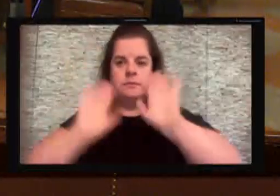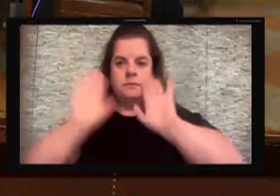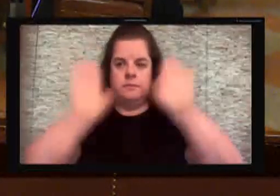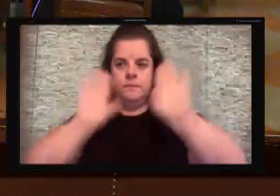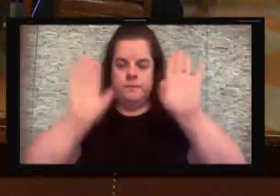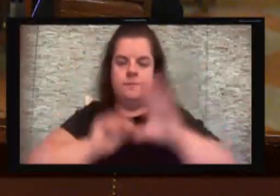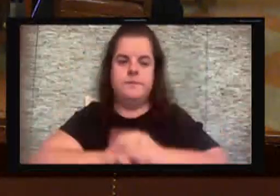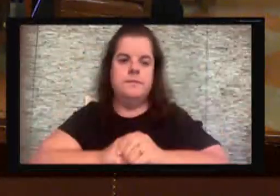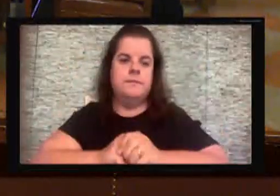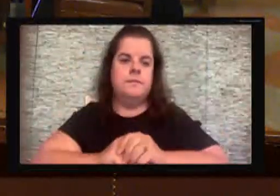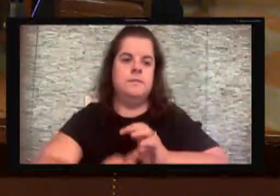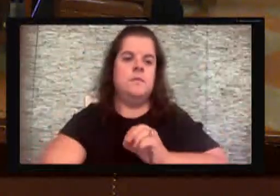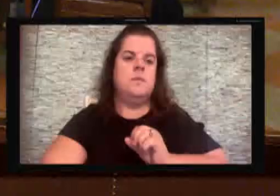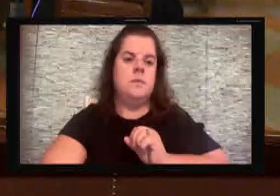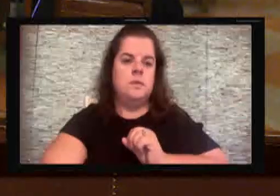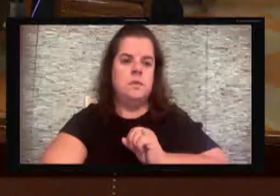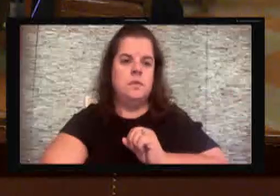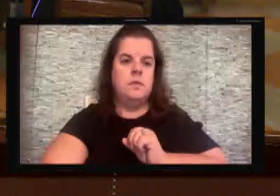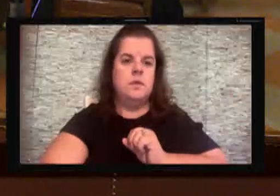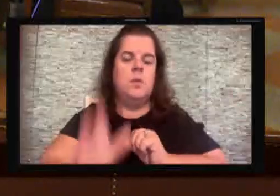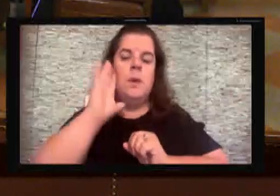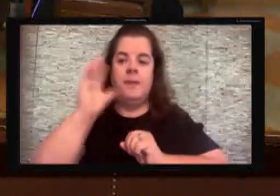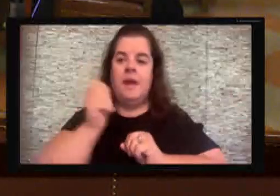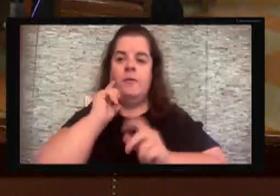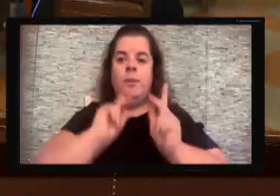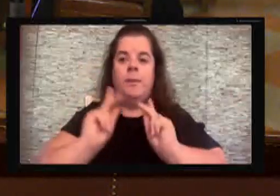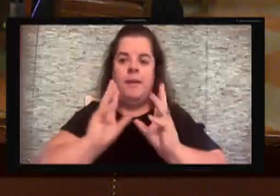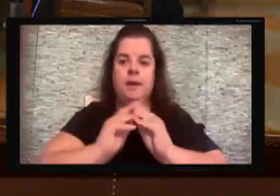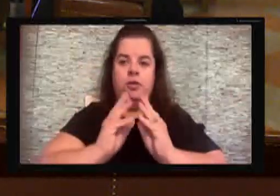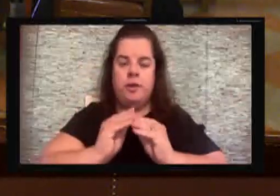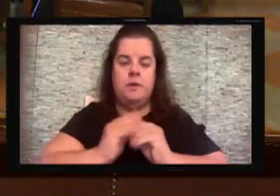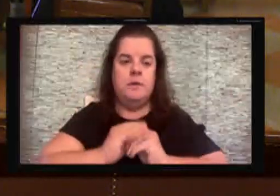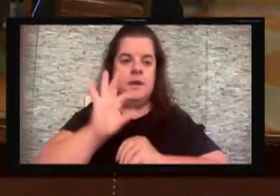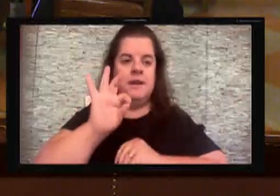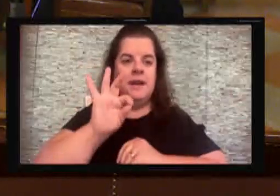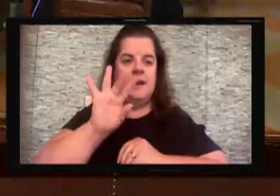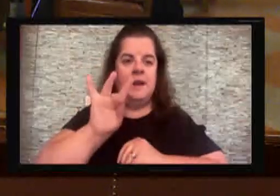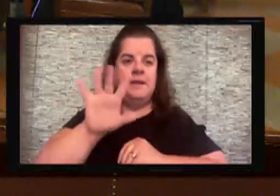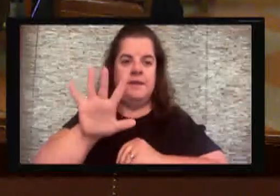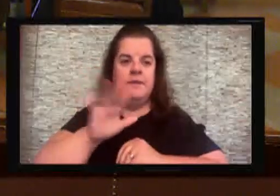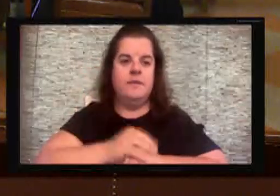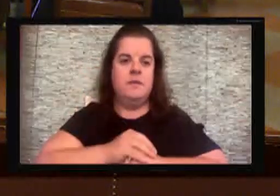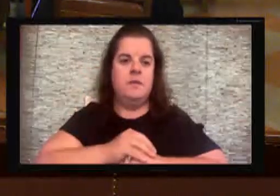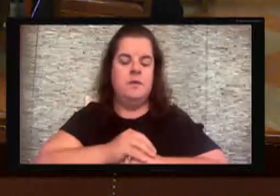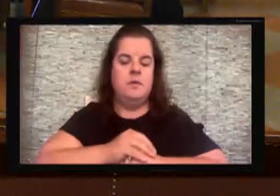Aye. Bill will be held for public hearing. Bill